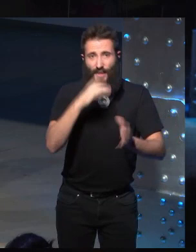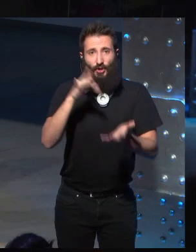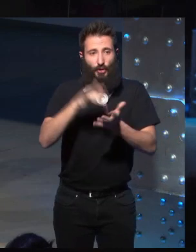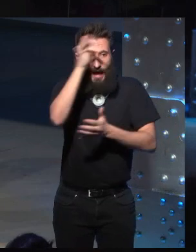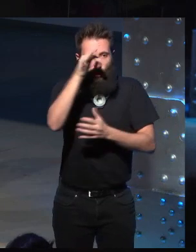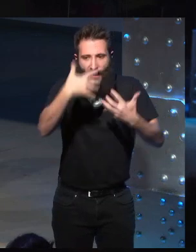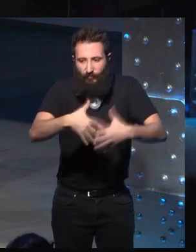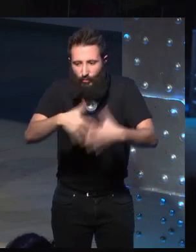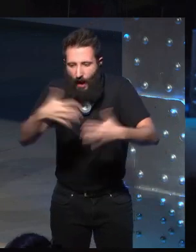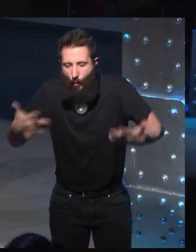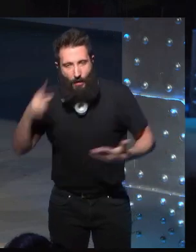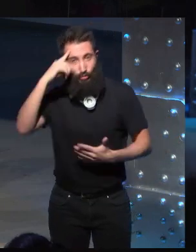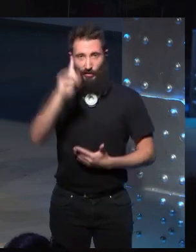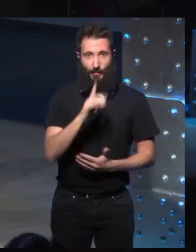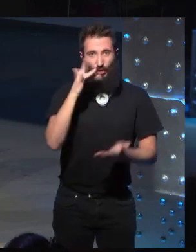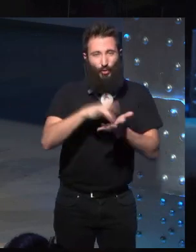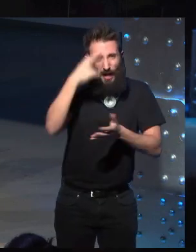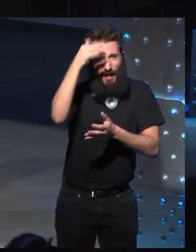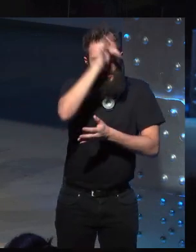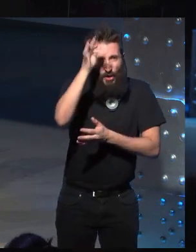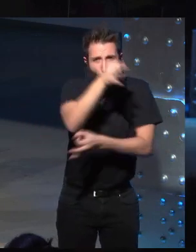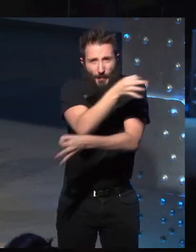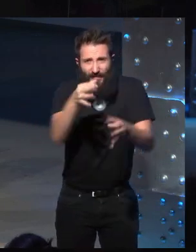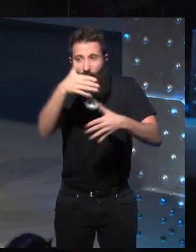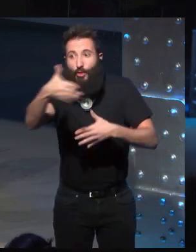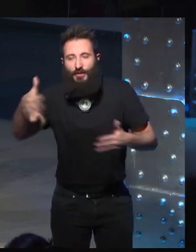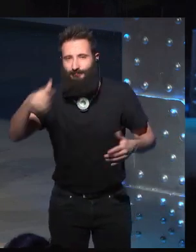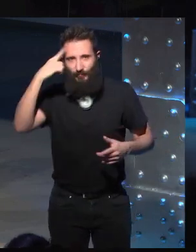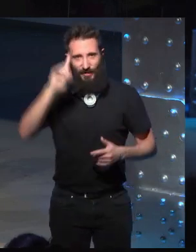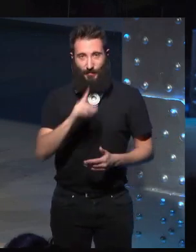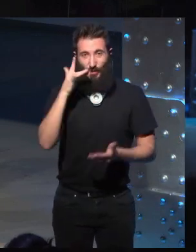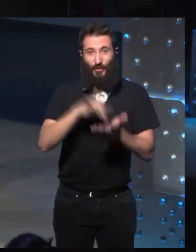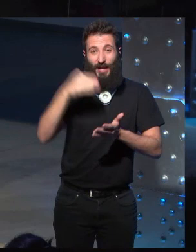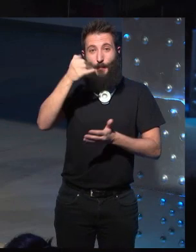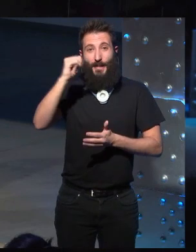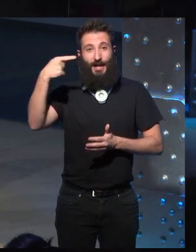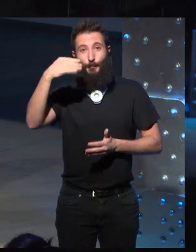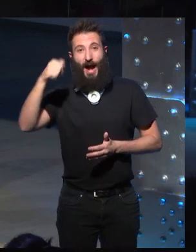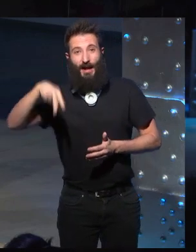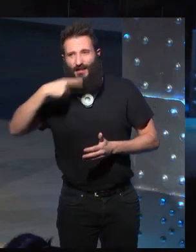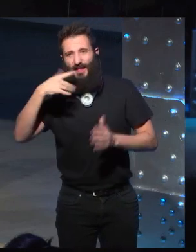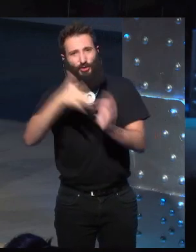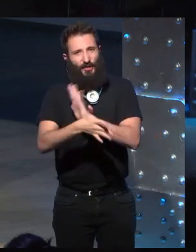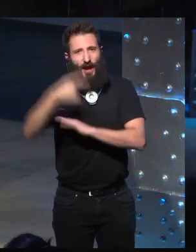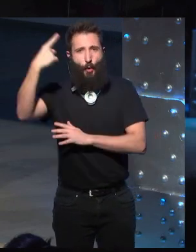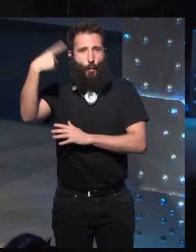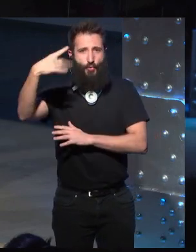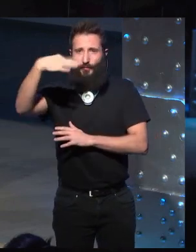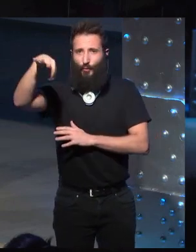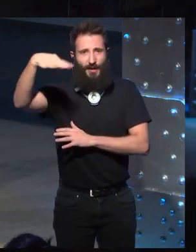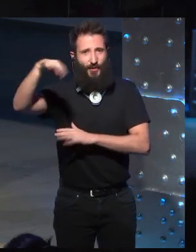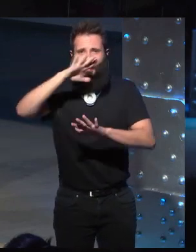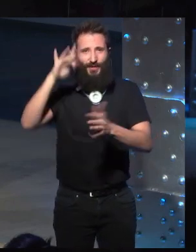correct one. But the problem with the Big Bang is that there's just one Big Bang, and it's in the past, and we can't even access